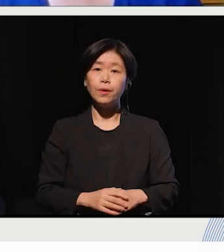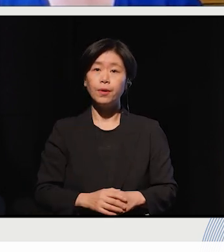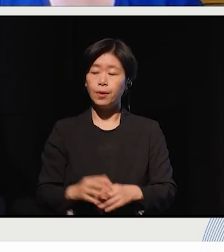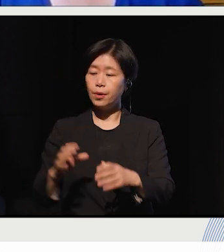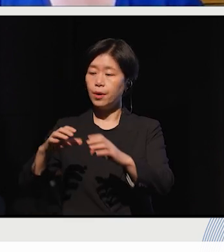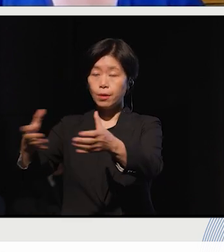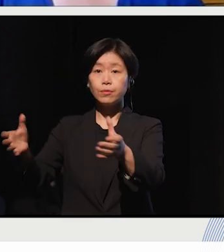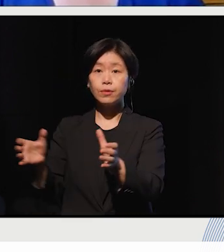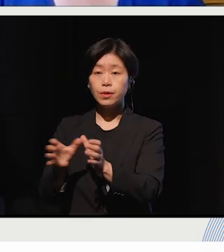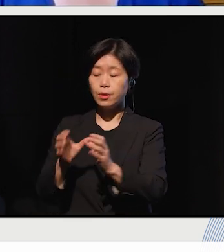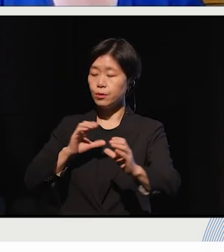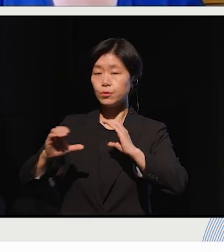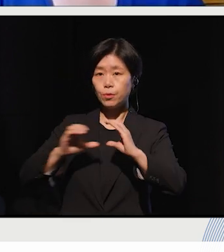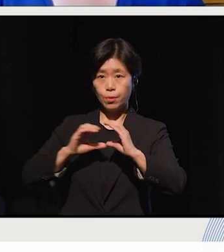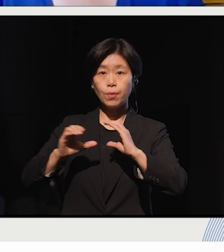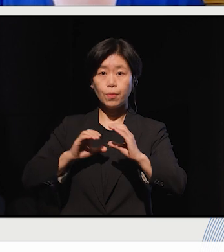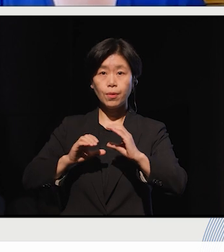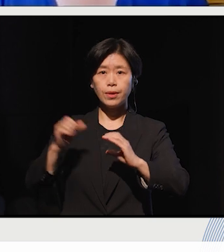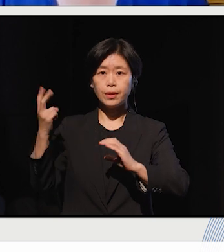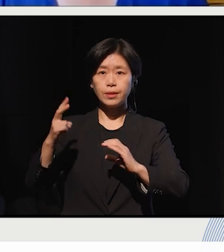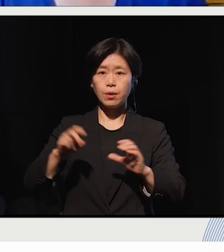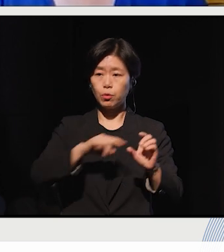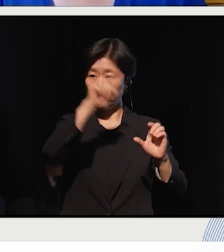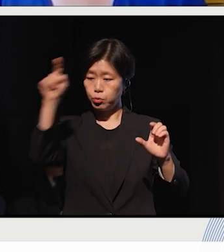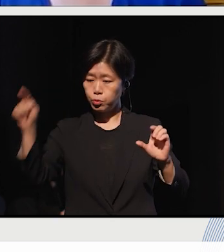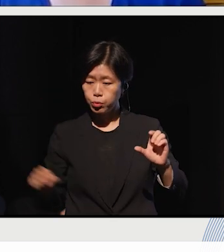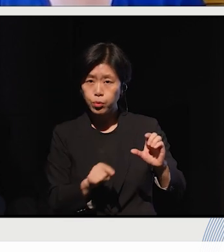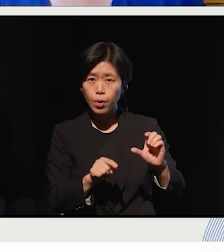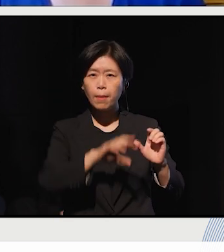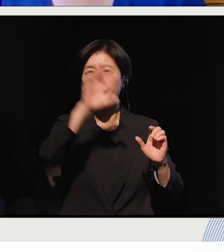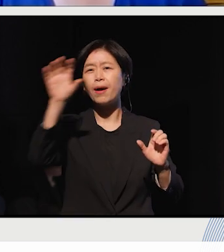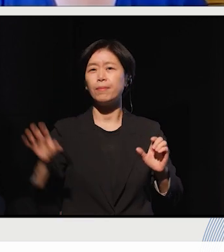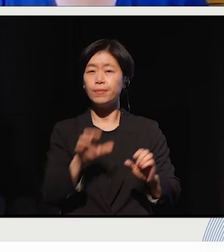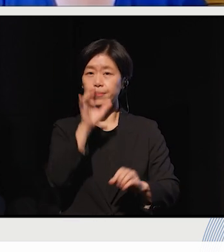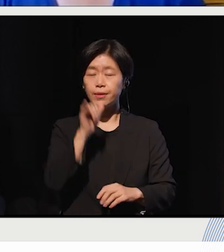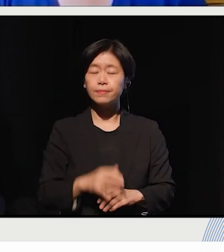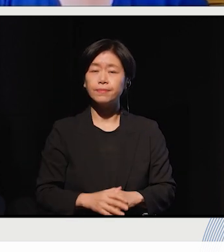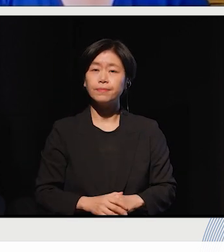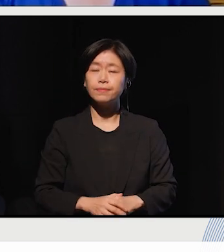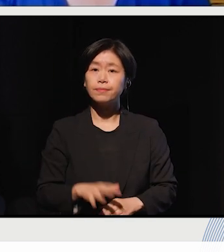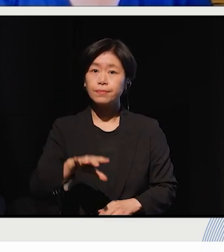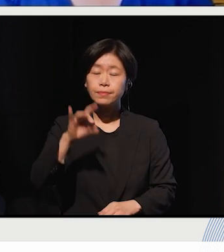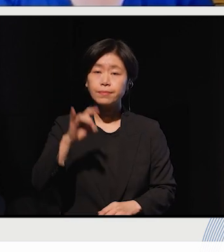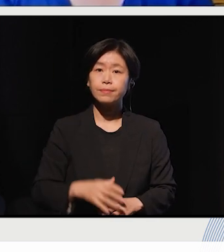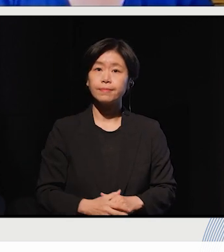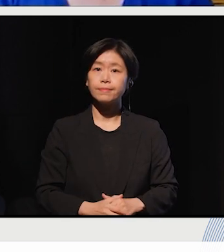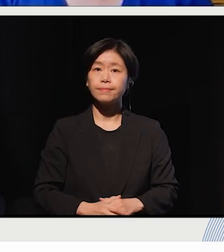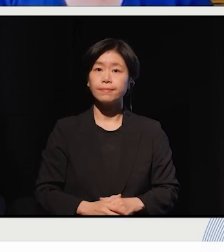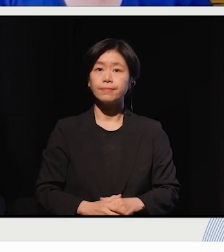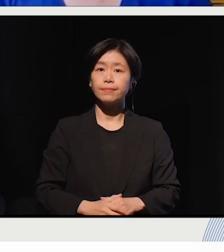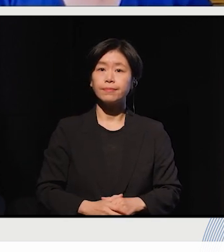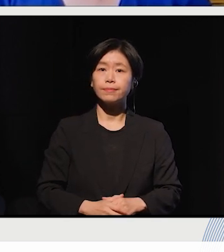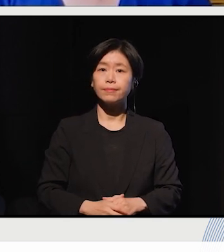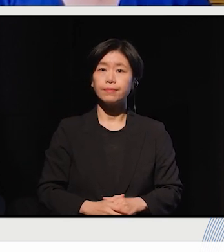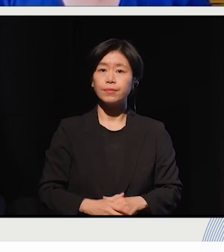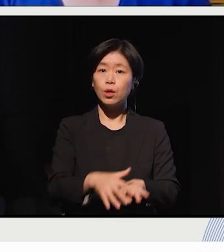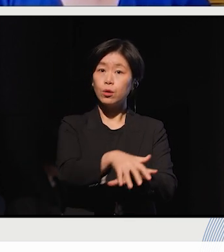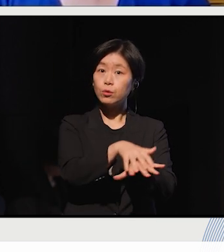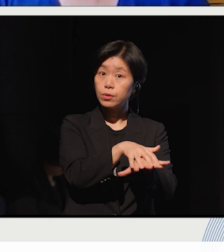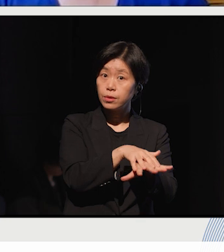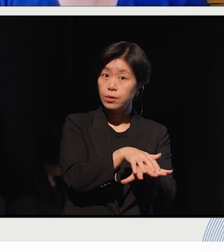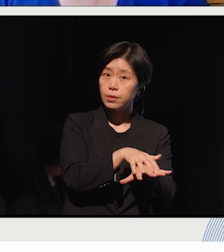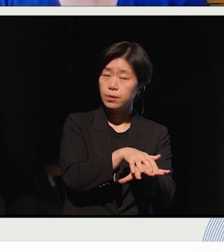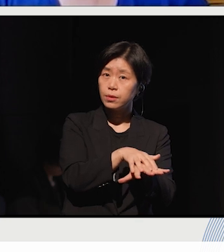visitors, and community. Now, to start with, we want to have an organizational commitment. This